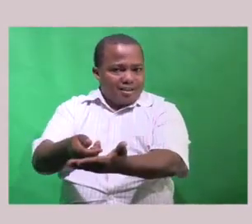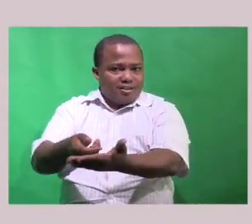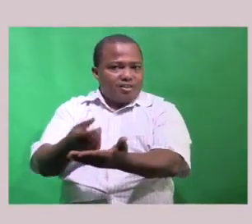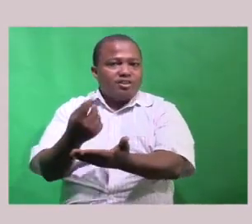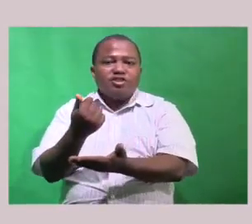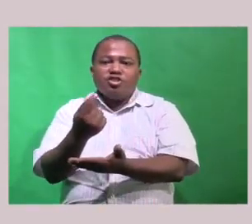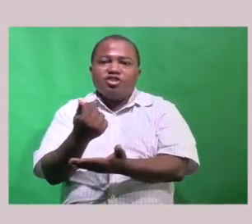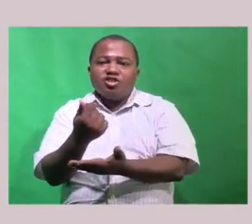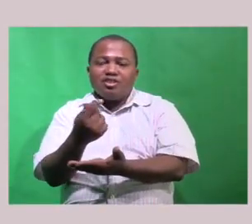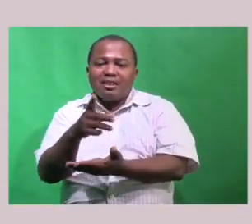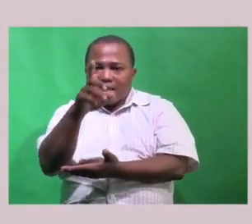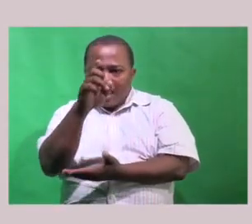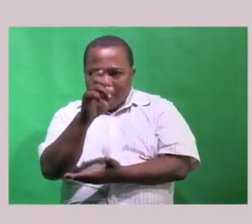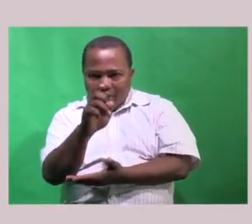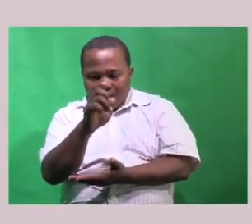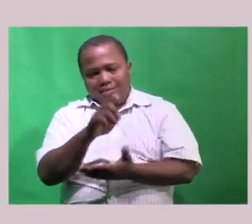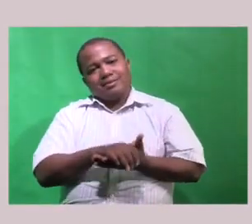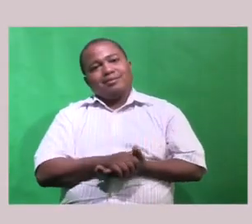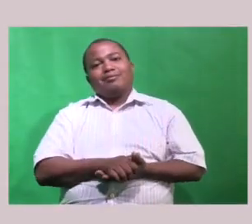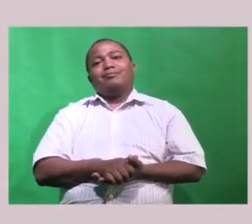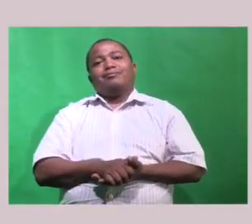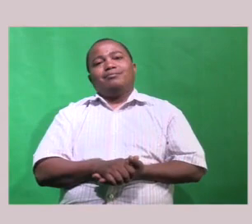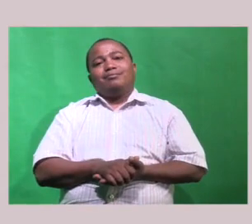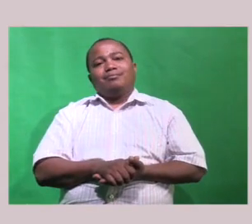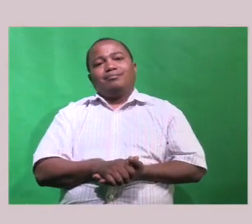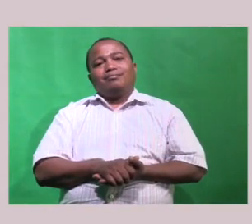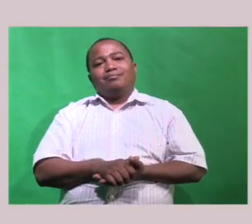shillings X.